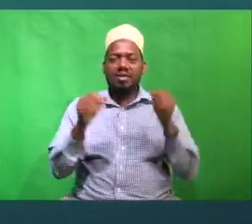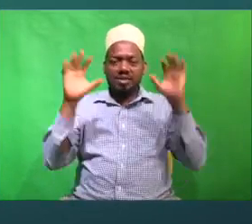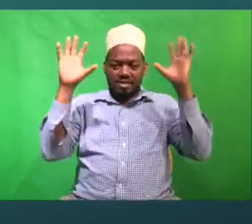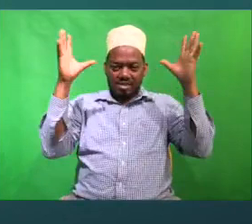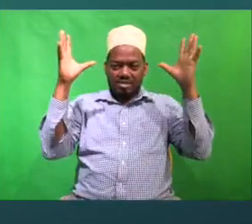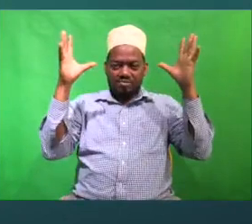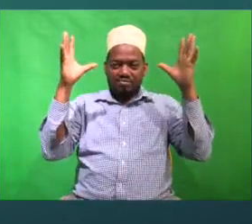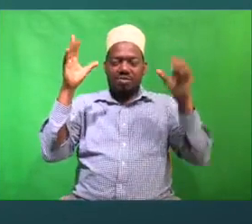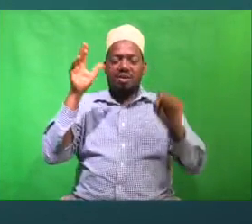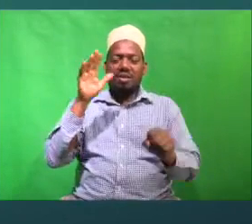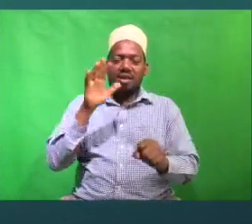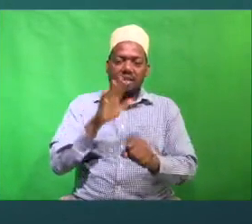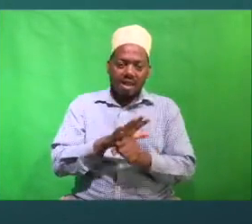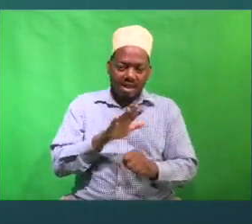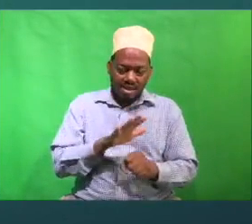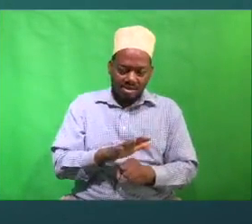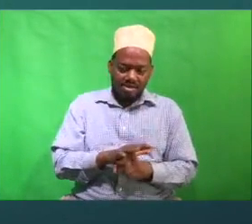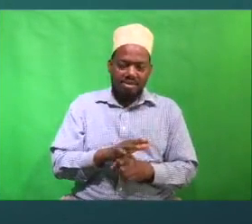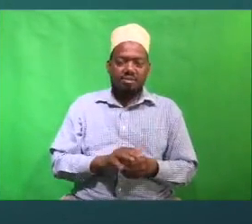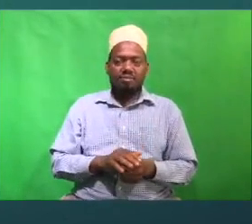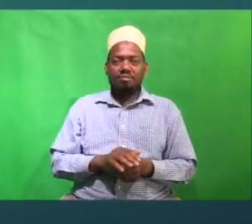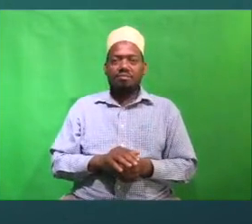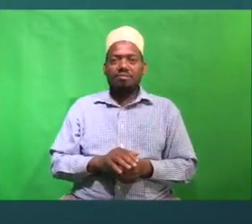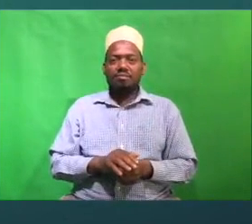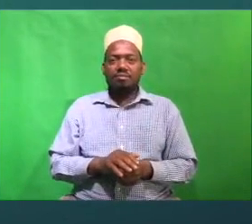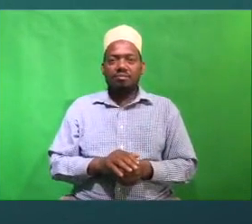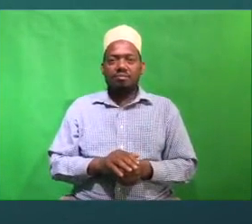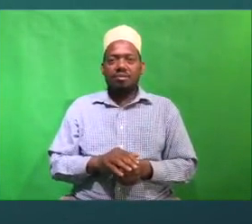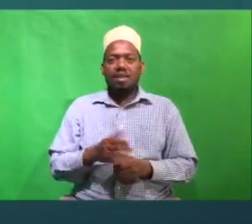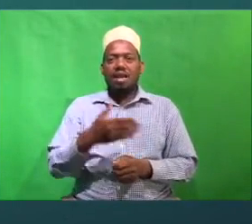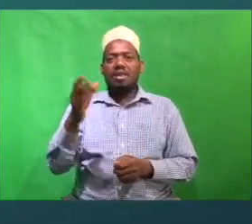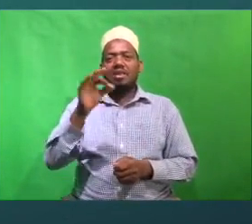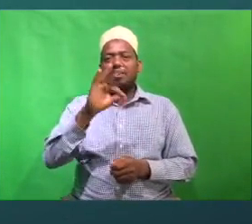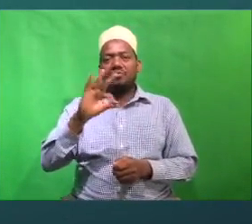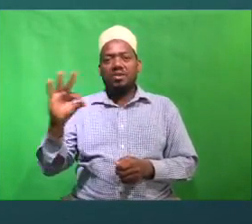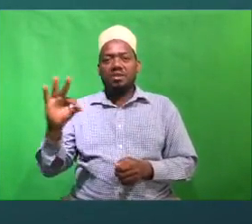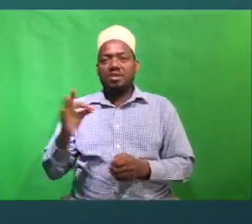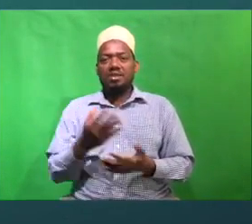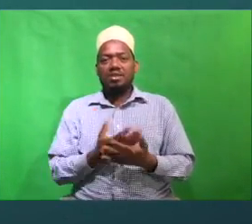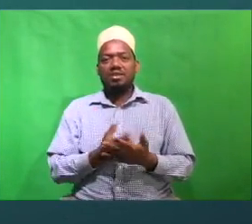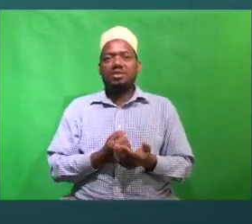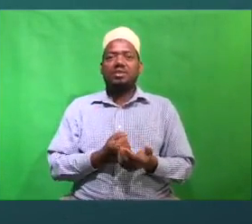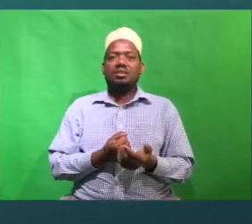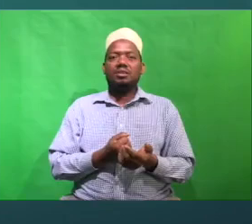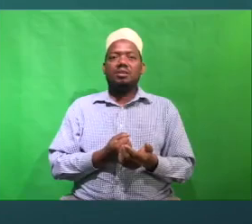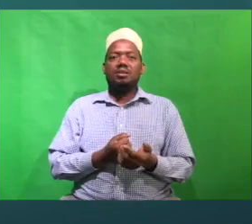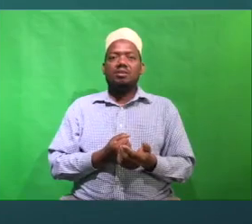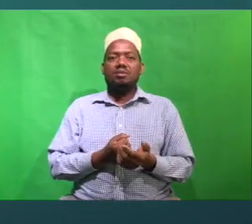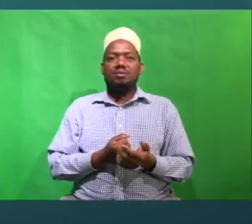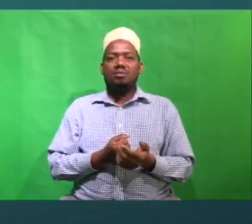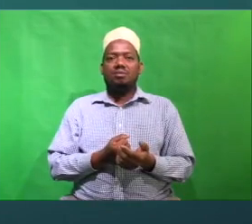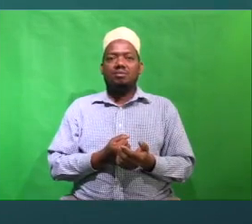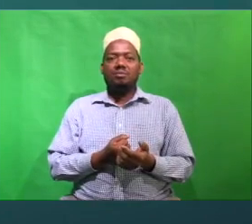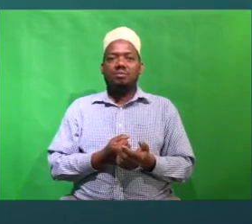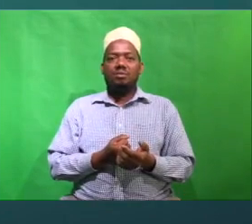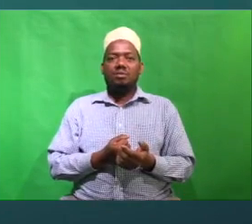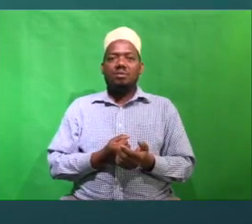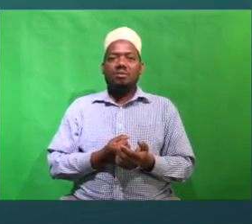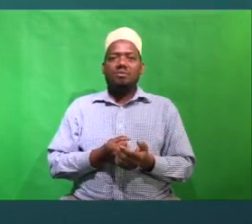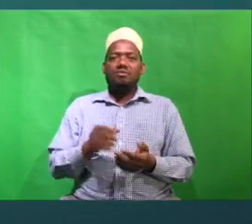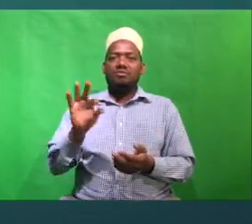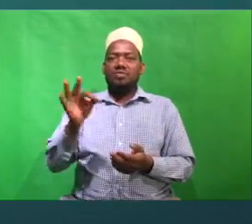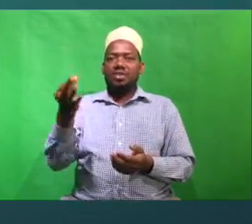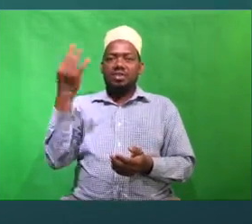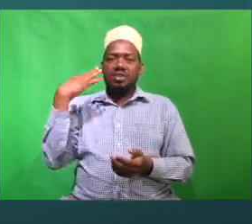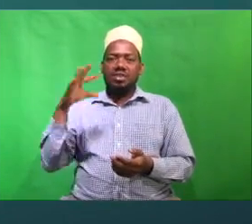There is a few people. On the other hand, my students, another factor is vegetation. I think